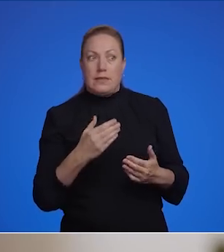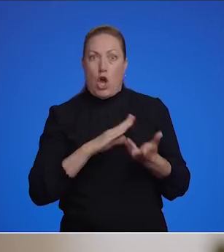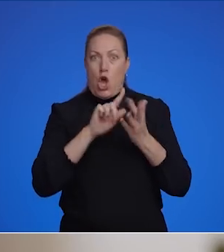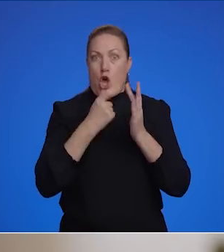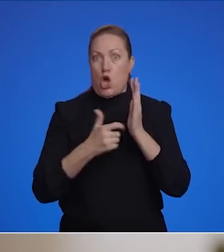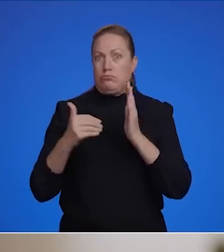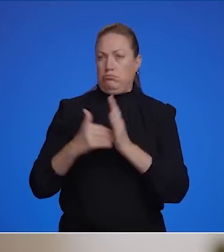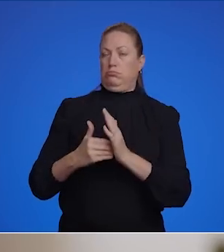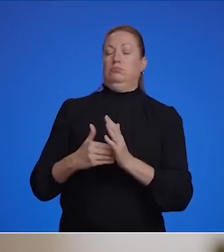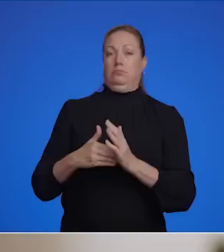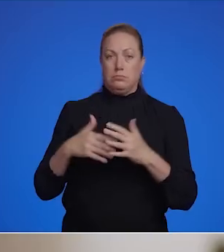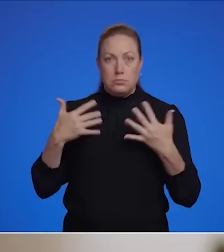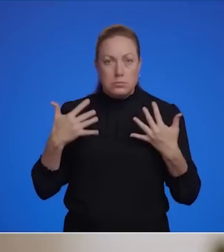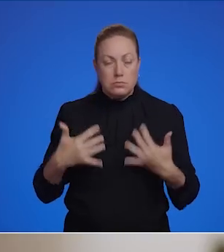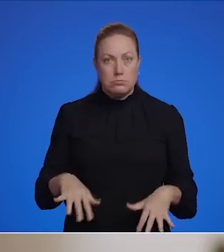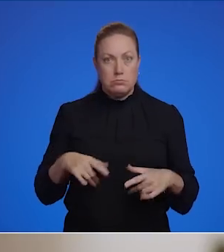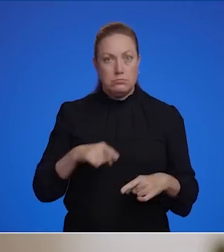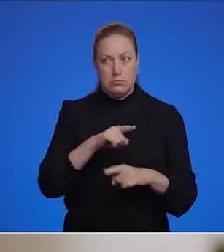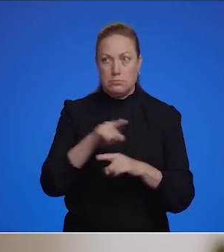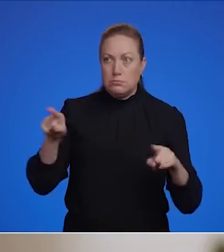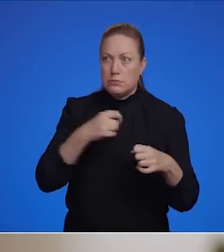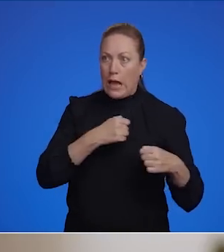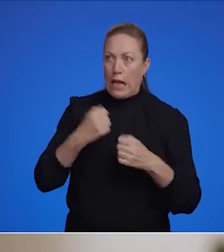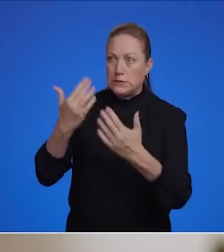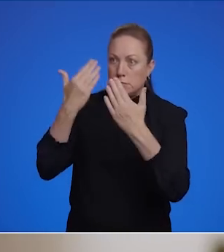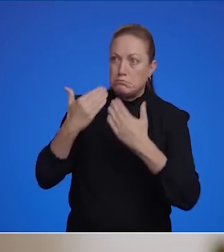him mercy.